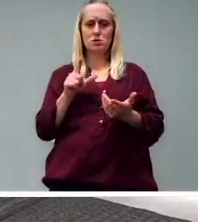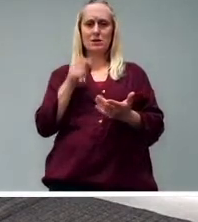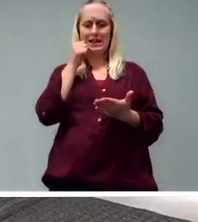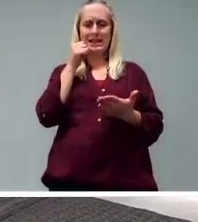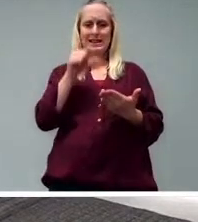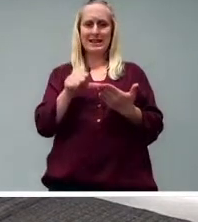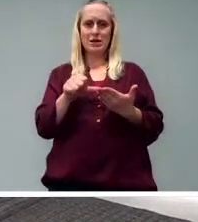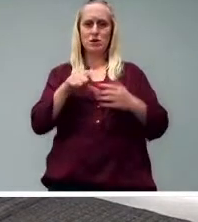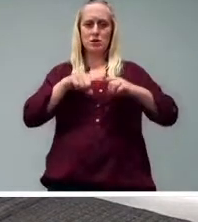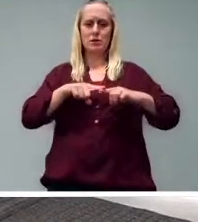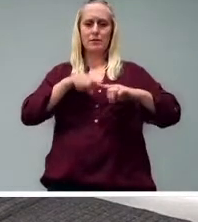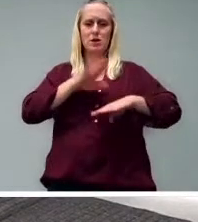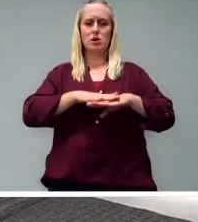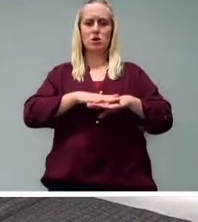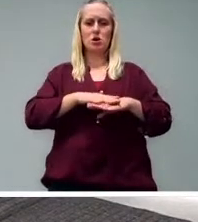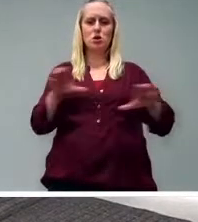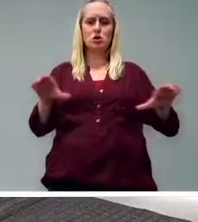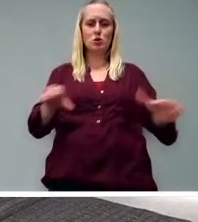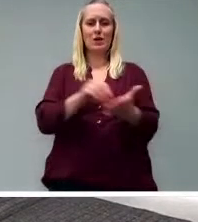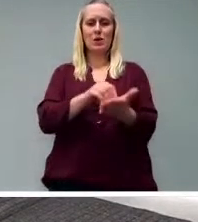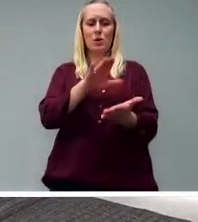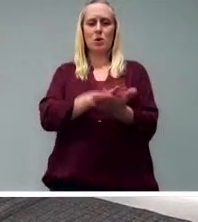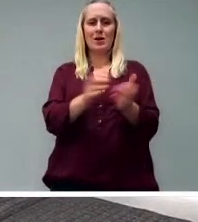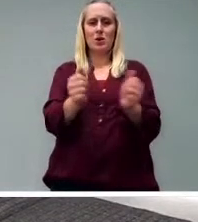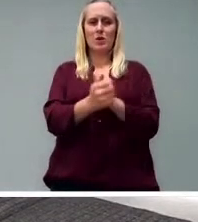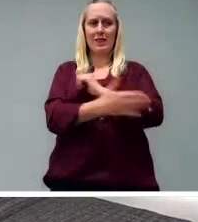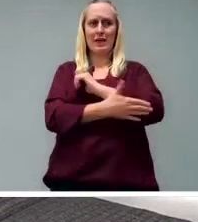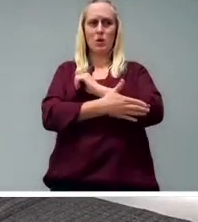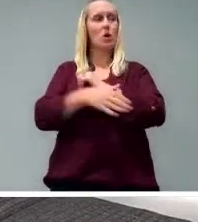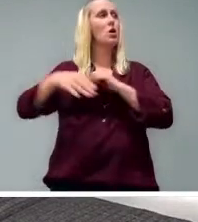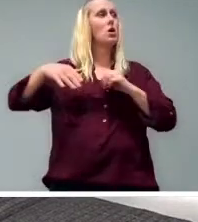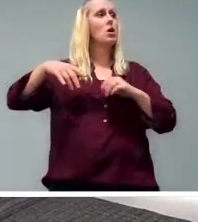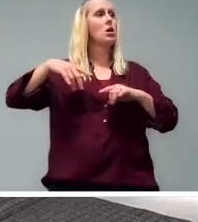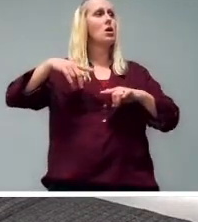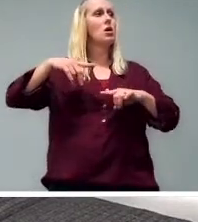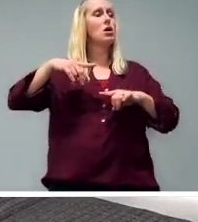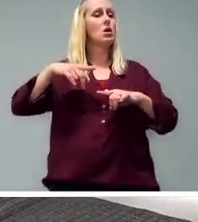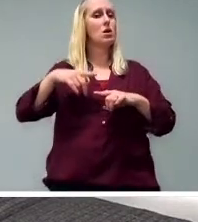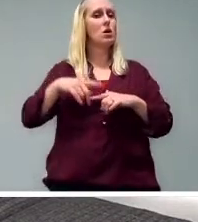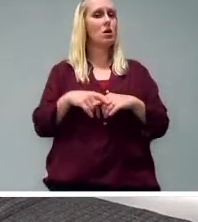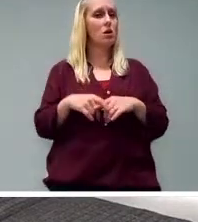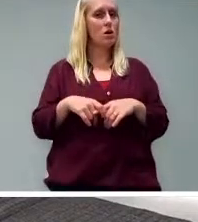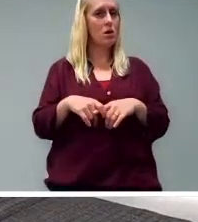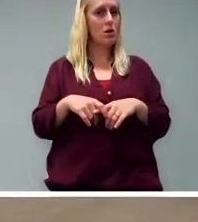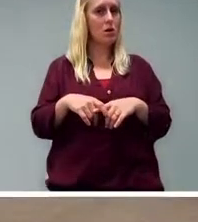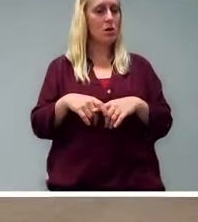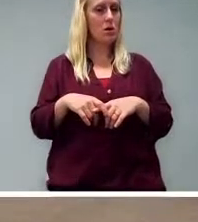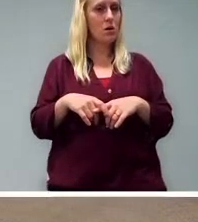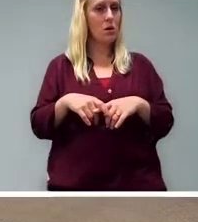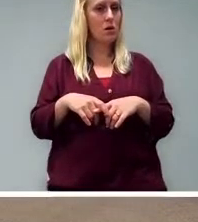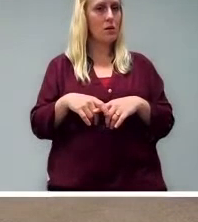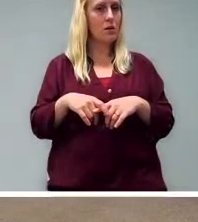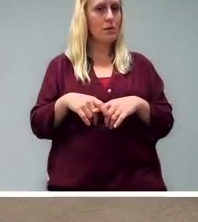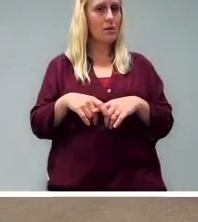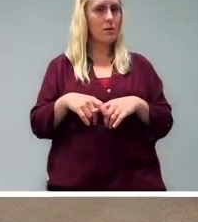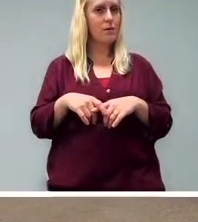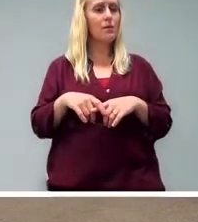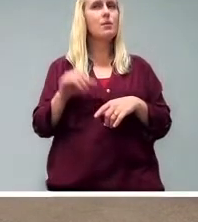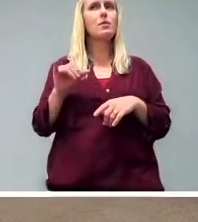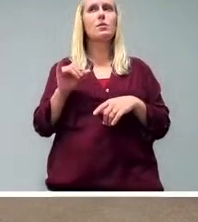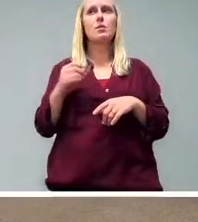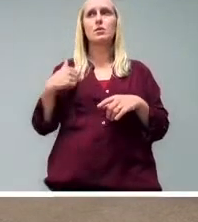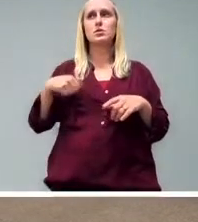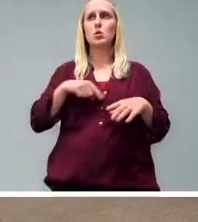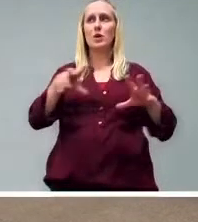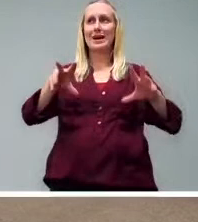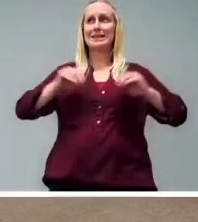the recording with the county. We can't record it until you accept the donation. Okay, so we're accepting the